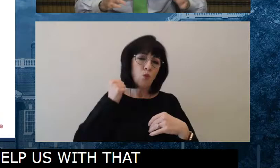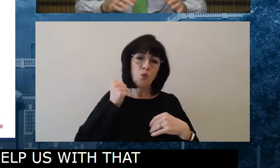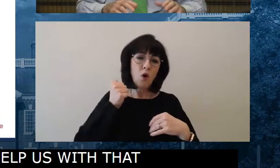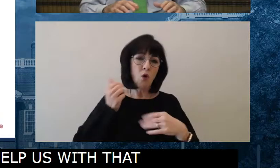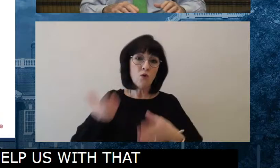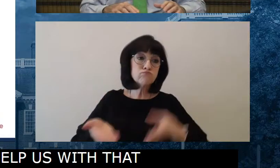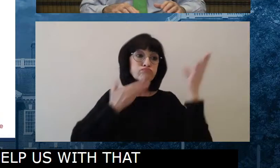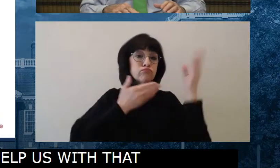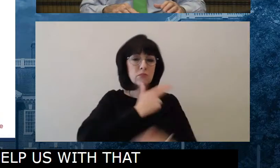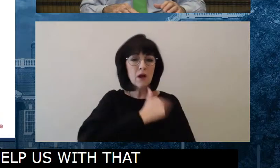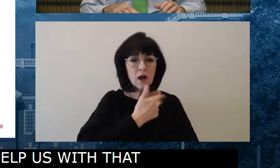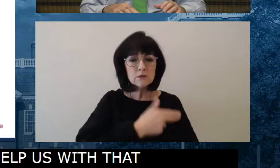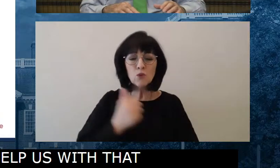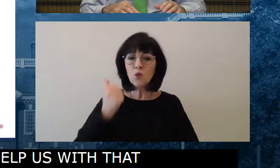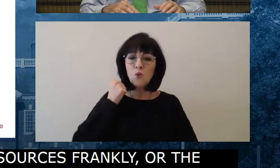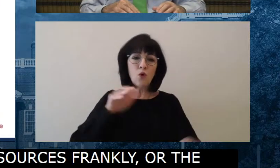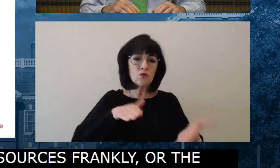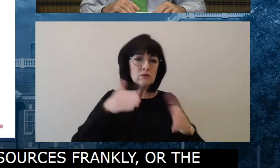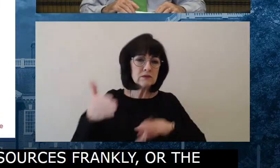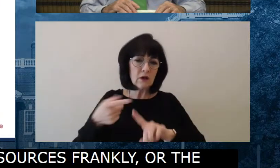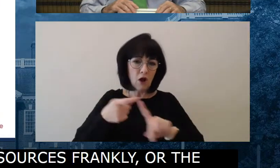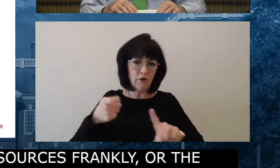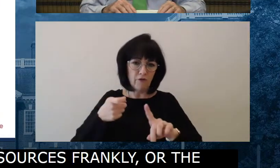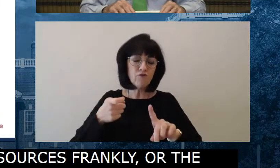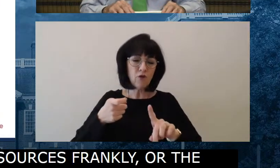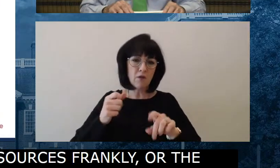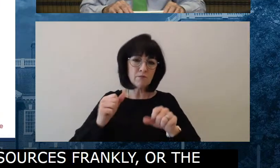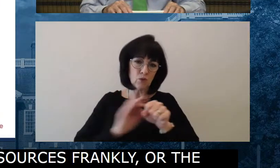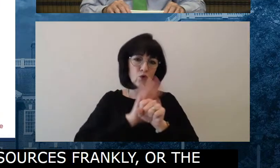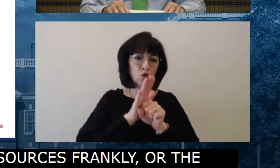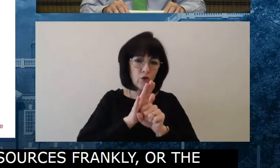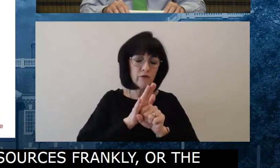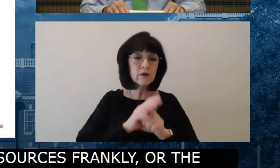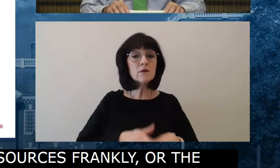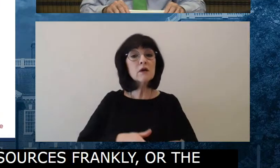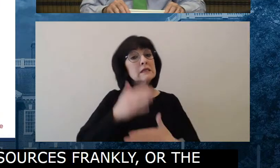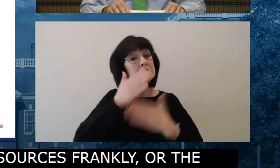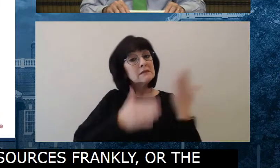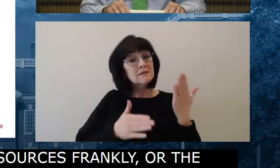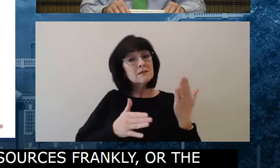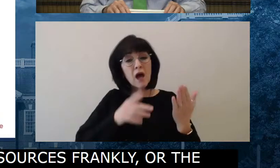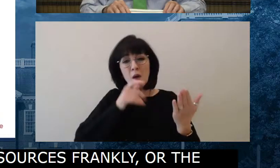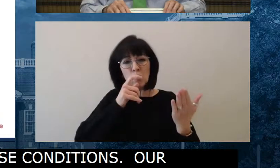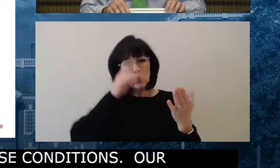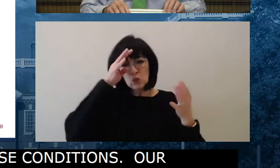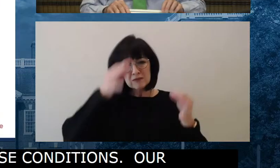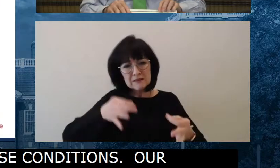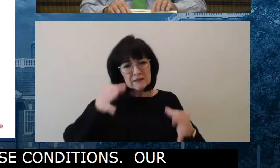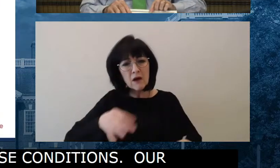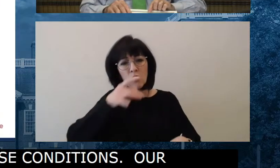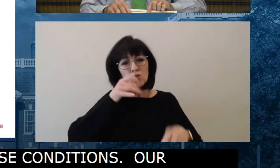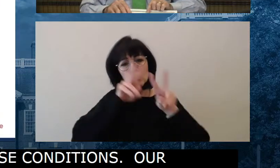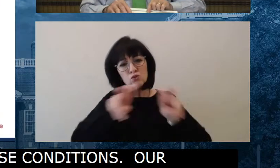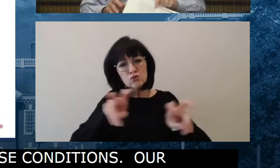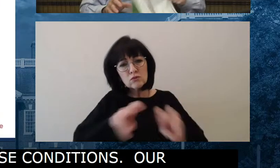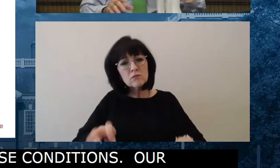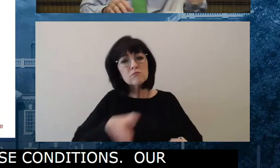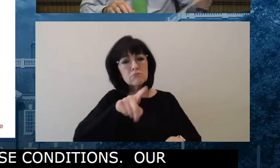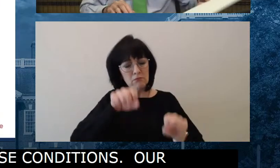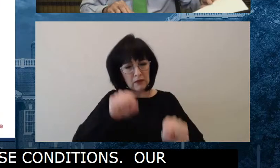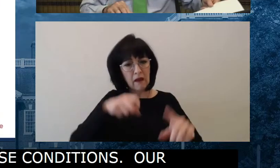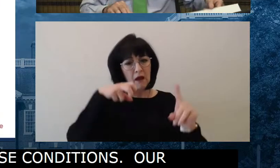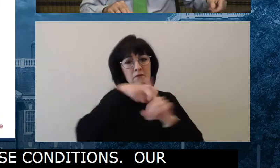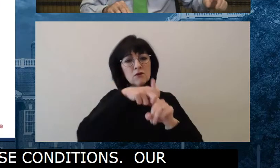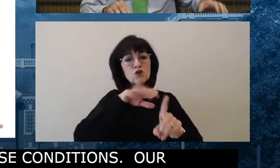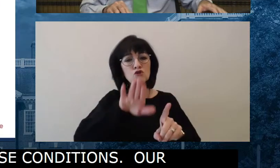determine who has those conditions. Our healthcare providers do, and so they'll be focusing on